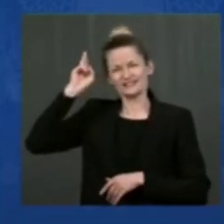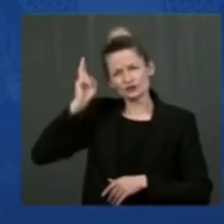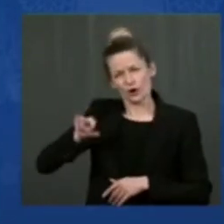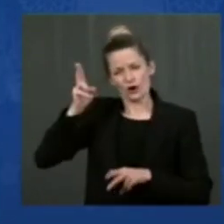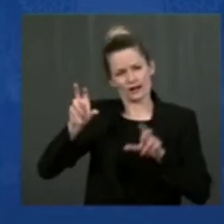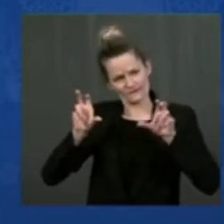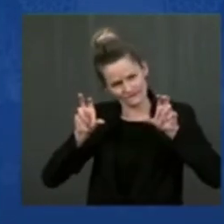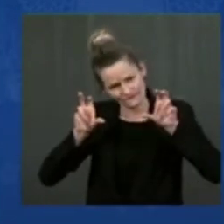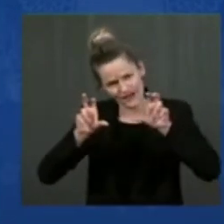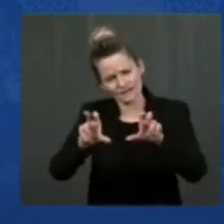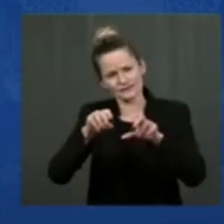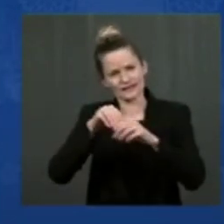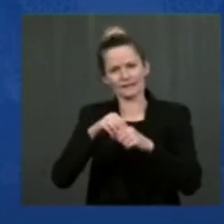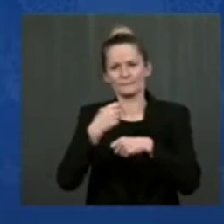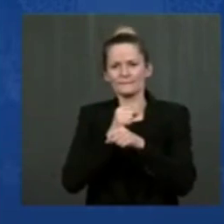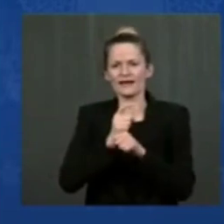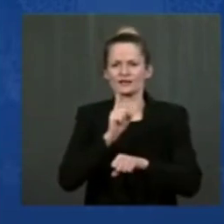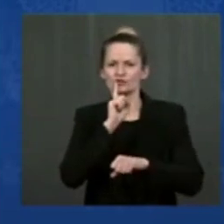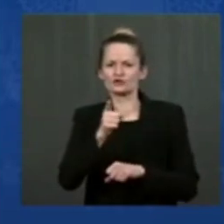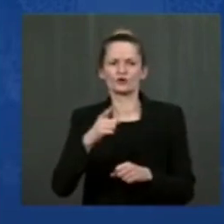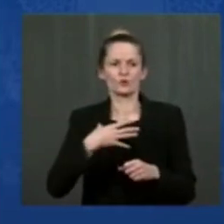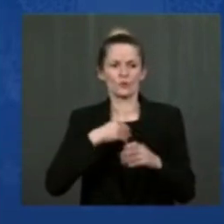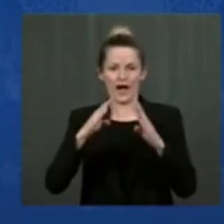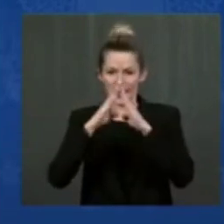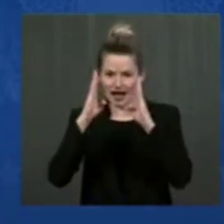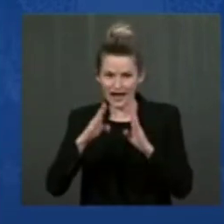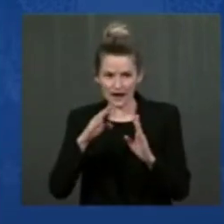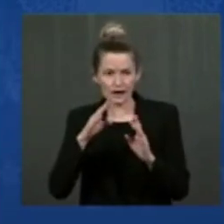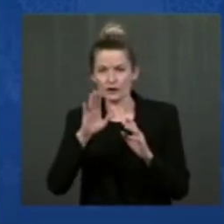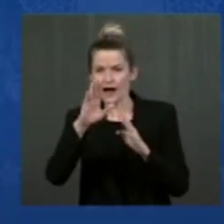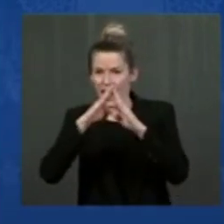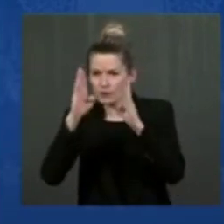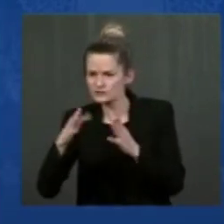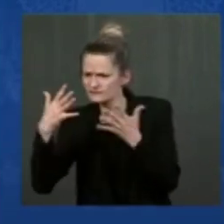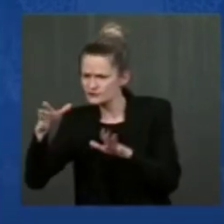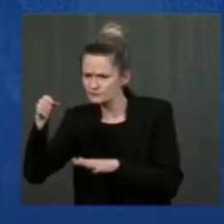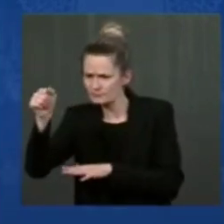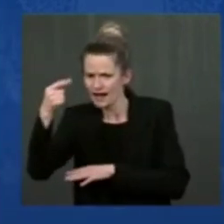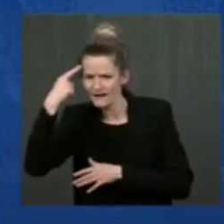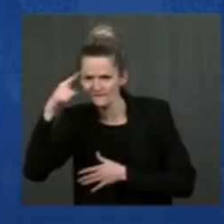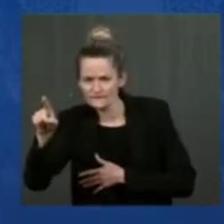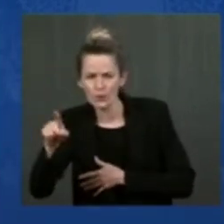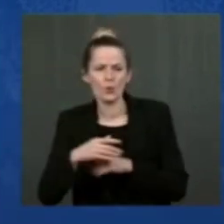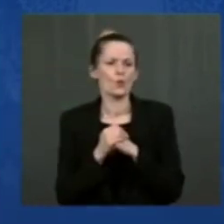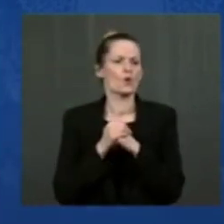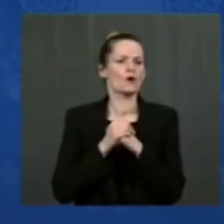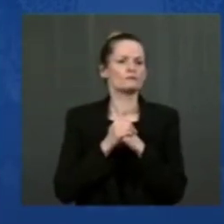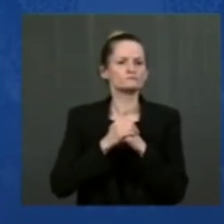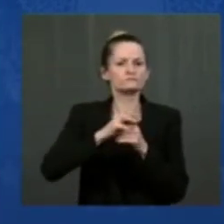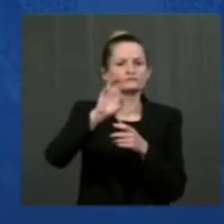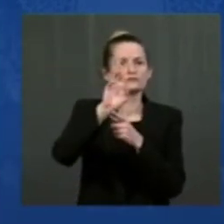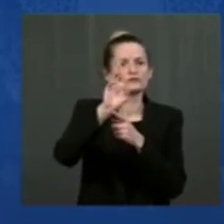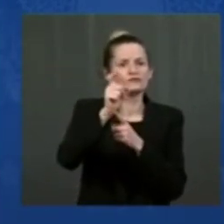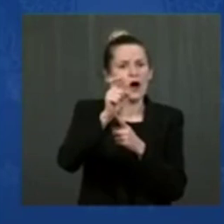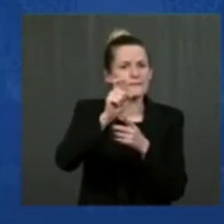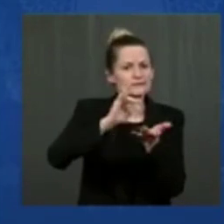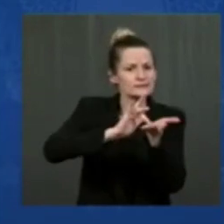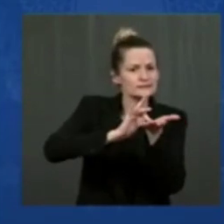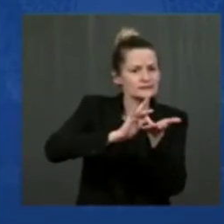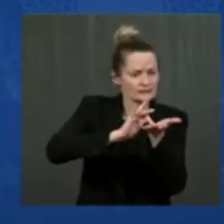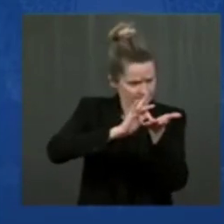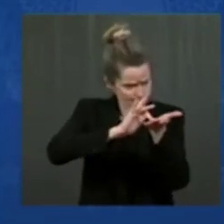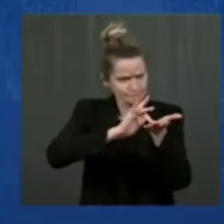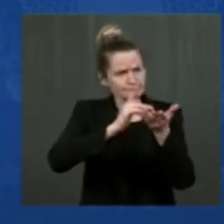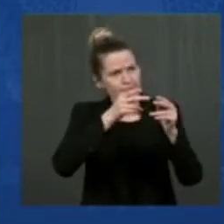affordable, bringing down the cost of prescription drugs by giving Medicare the power to negotiate for lower prices. You ought to